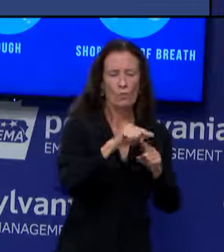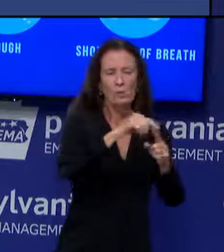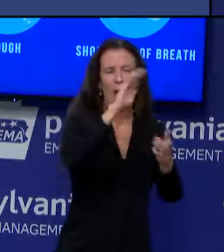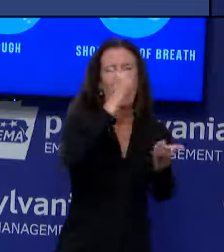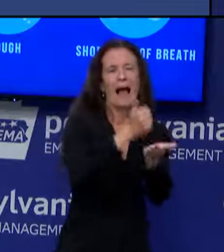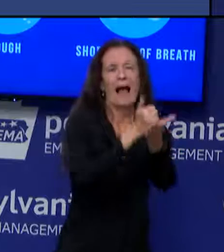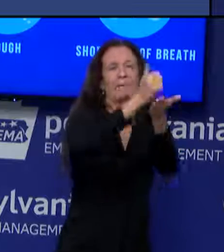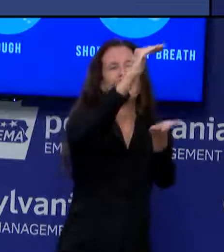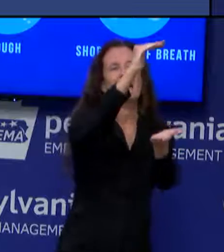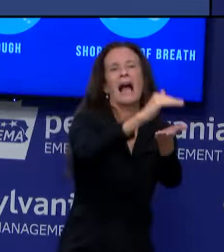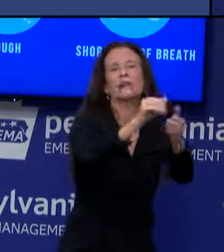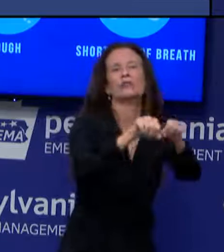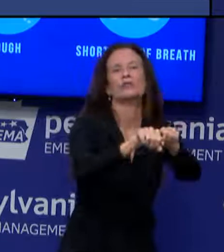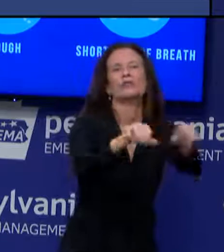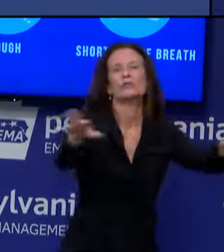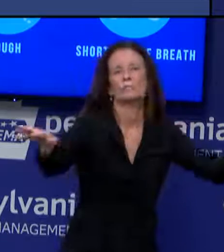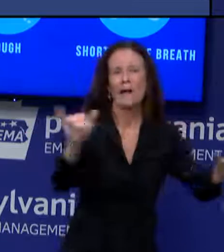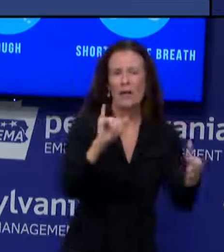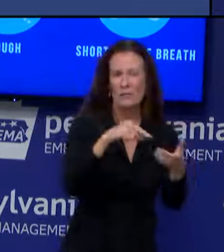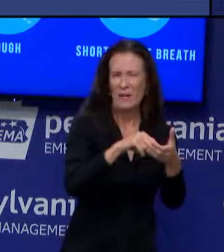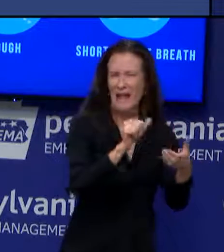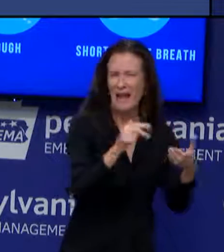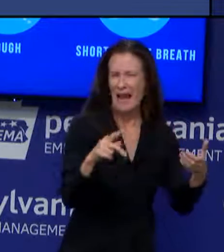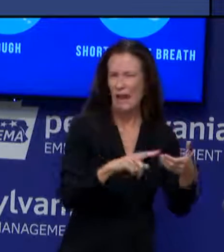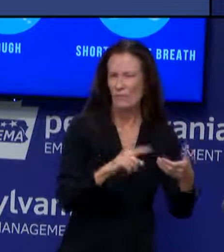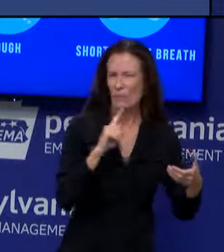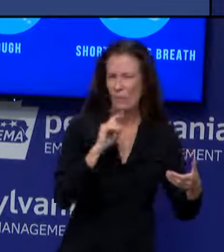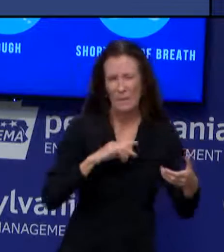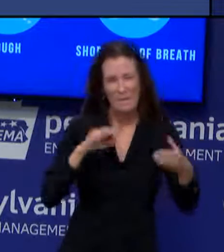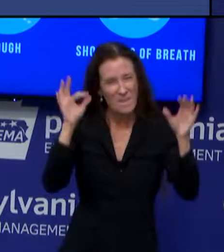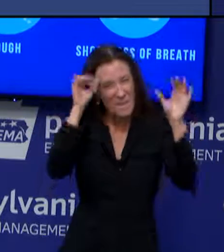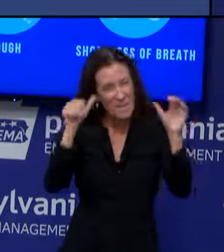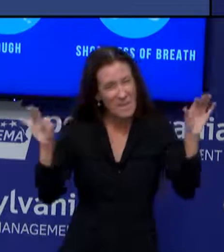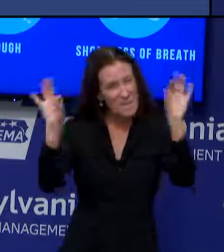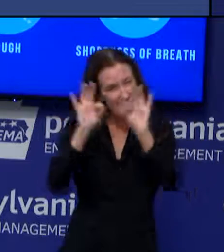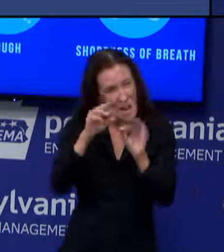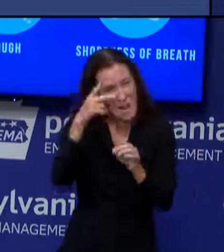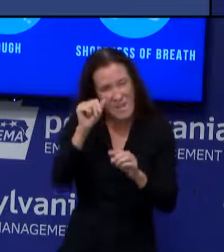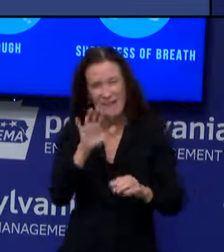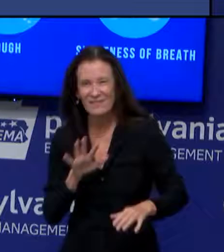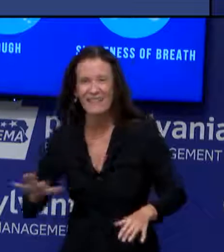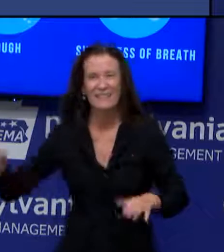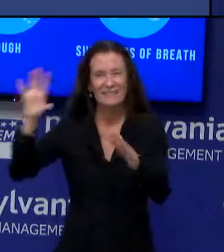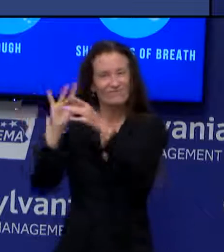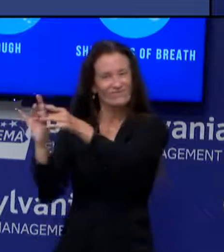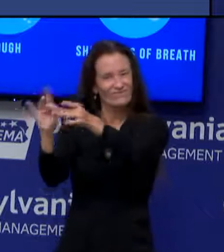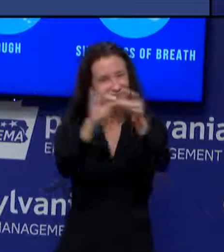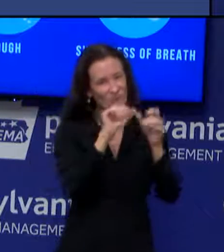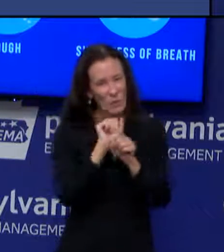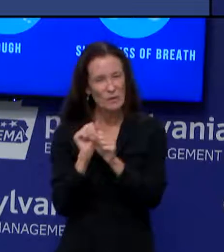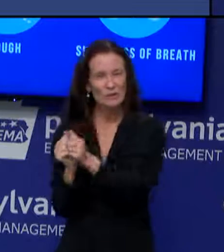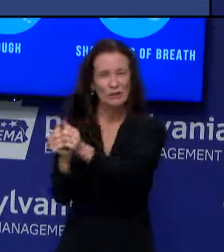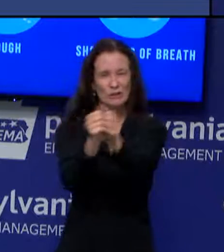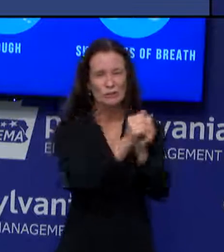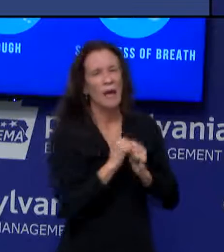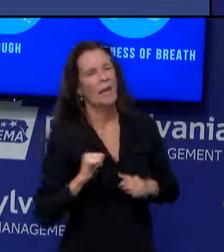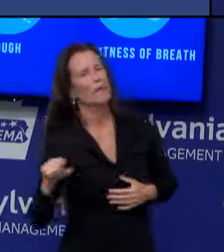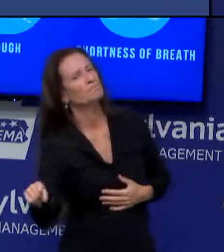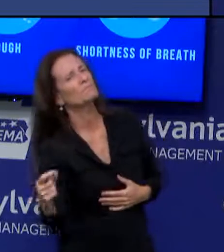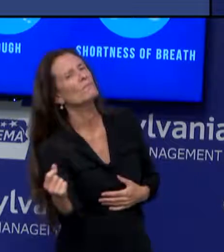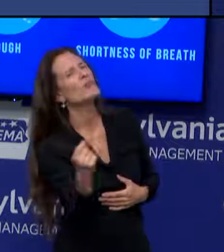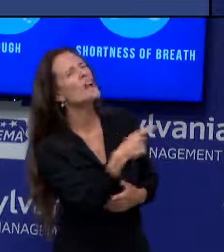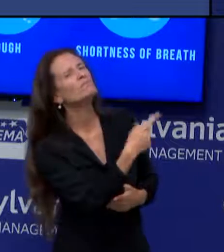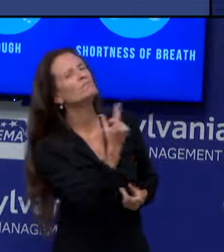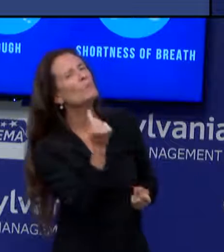together, and we stand united in Pennsylvania. What's your reaction to the amount of downloads it's gotten so far? Were you expecting this high volume of people to